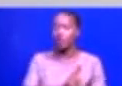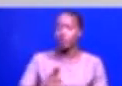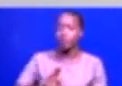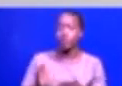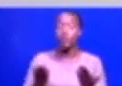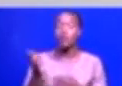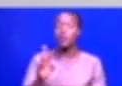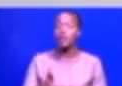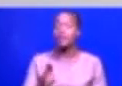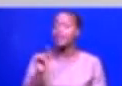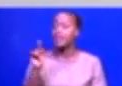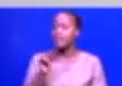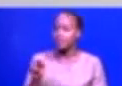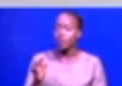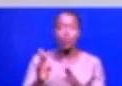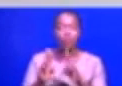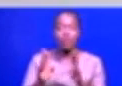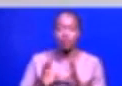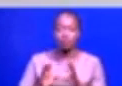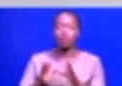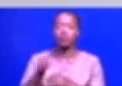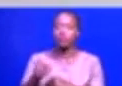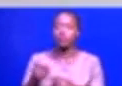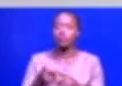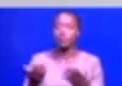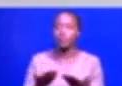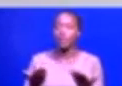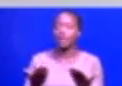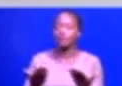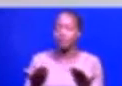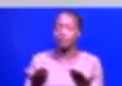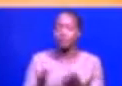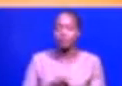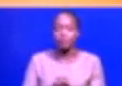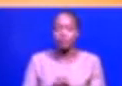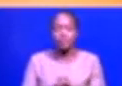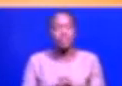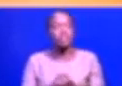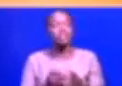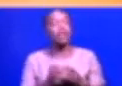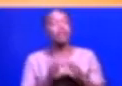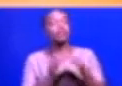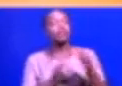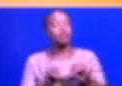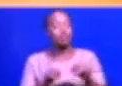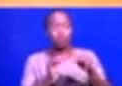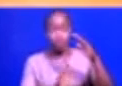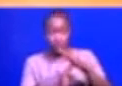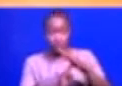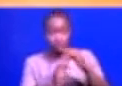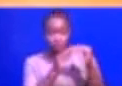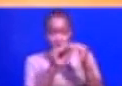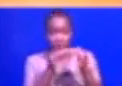where we are, and therefore we are ready to push it forward from where they reach. Now let's now move on to the top division, because we've